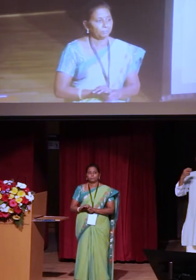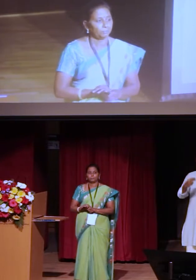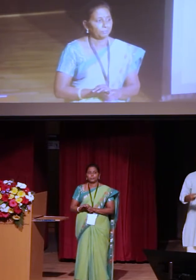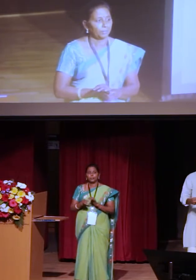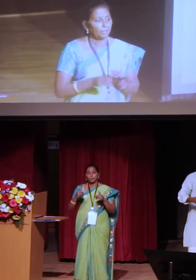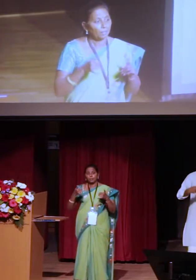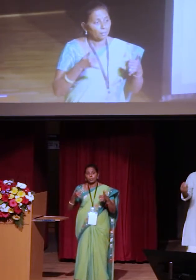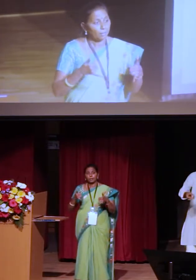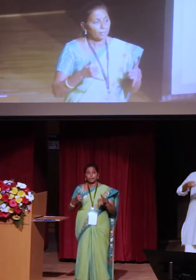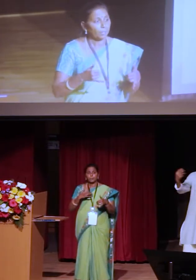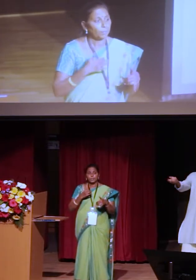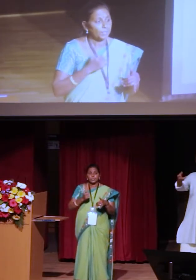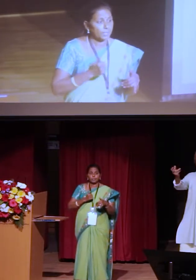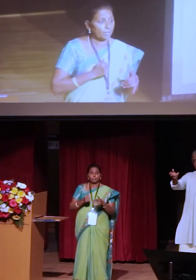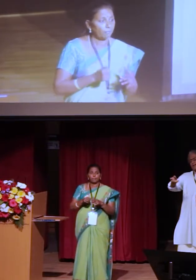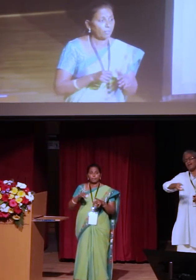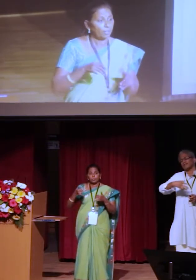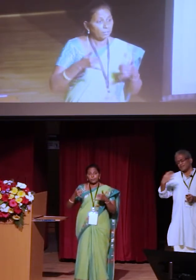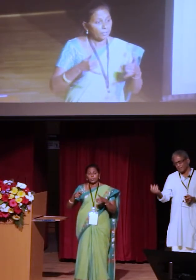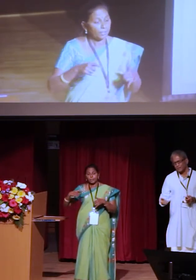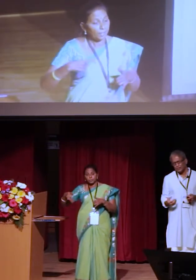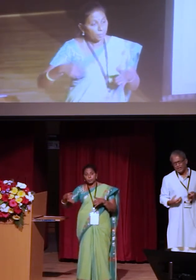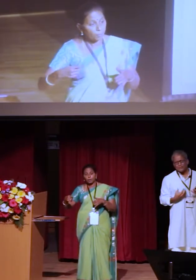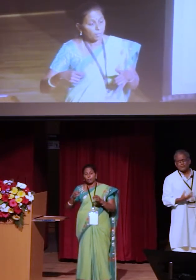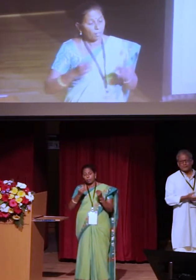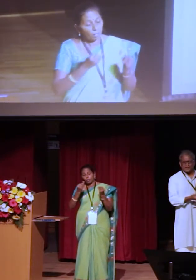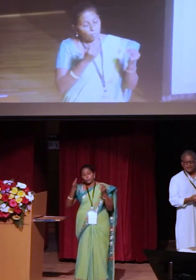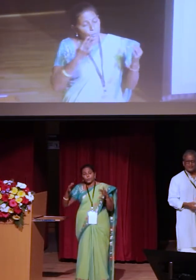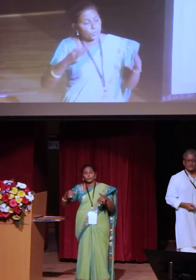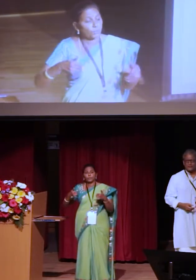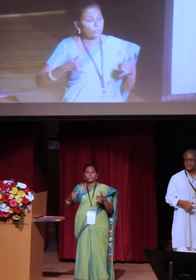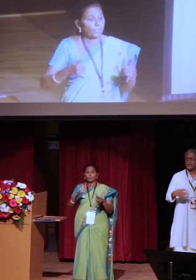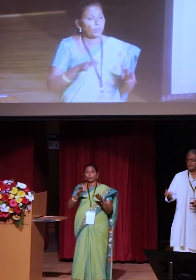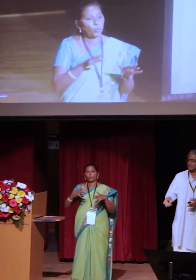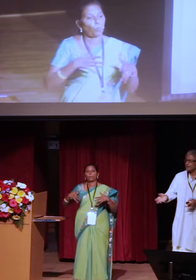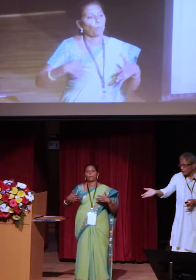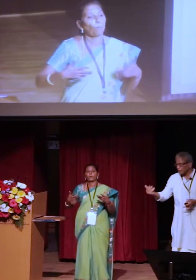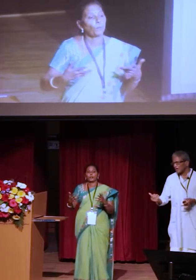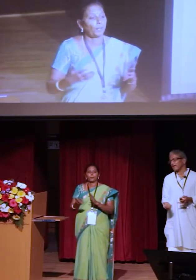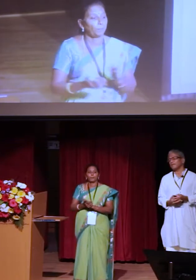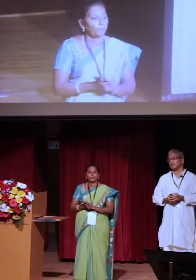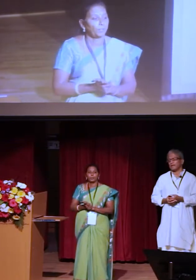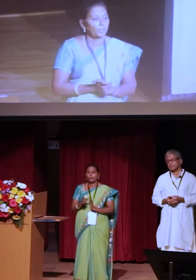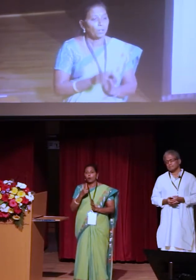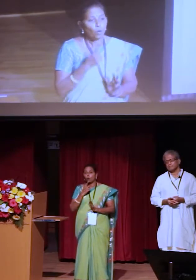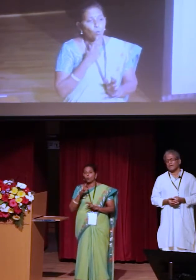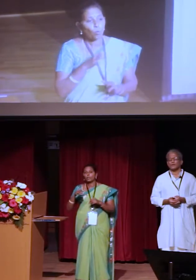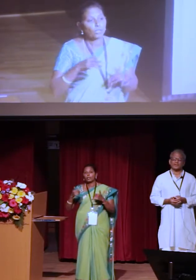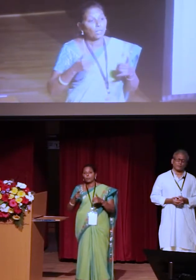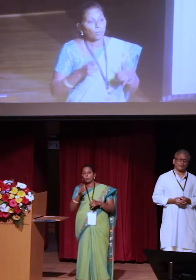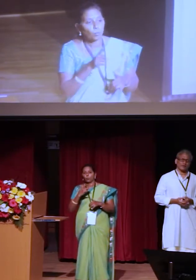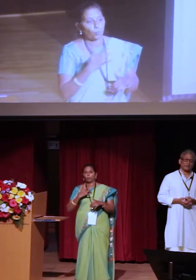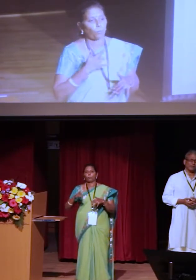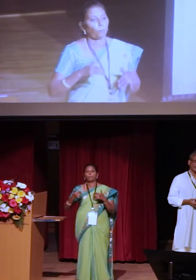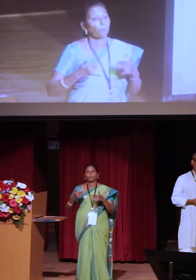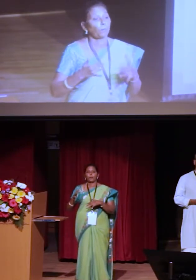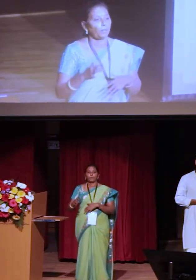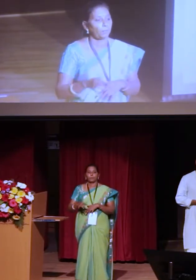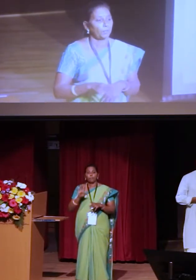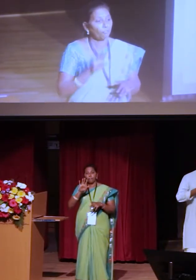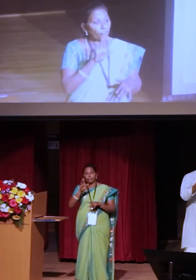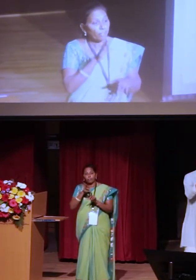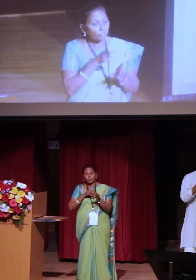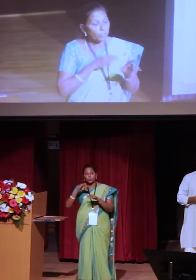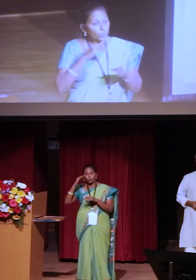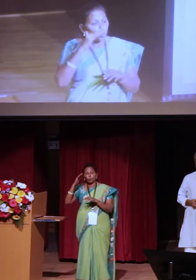The game itself, every game that you have played, lots of games. So the way we started this research, we'll ask, what game did you play when you were 4 years old, 5 years